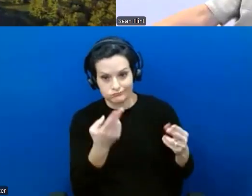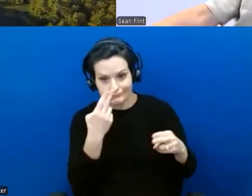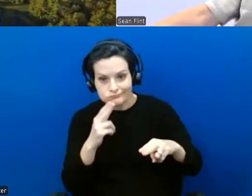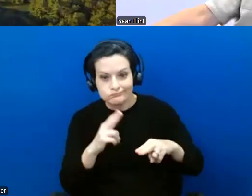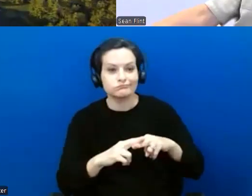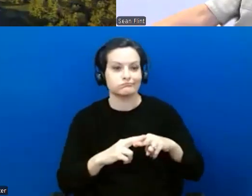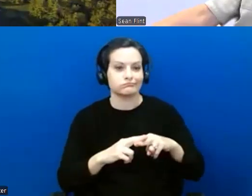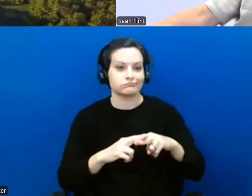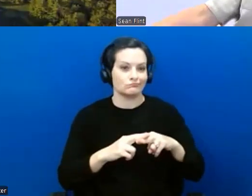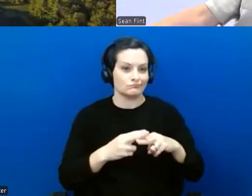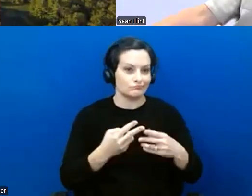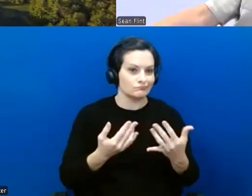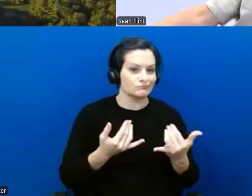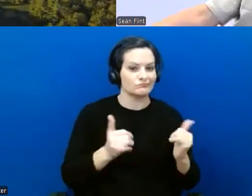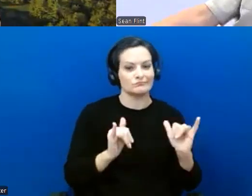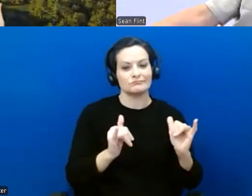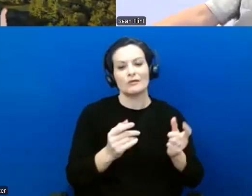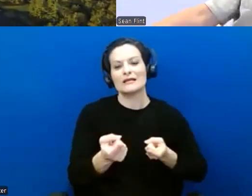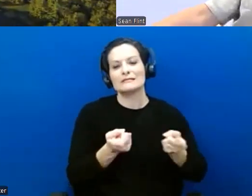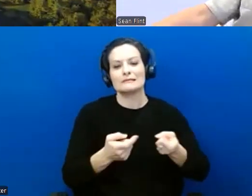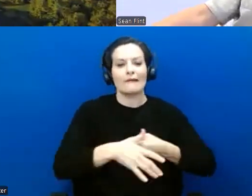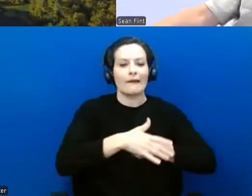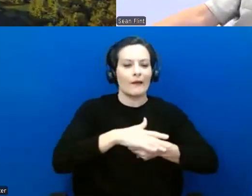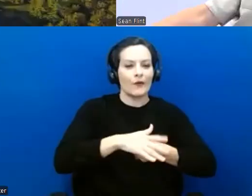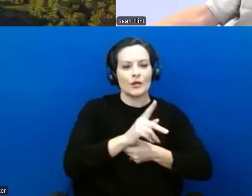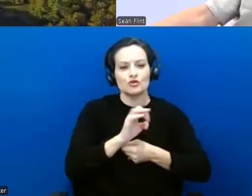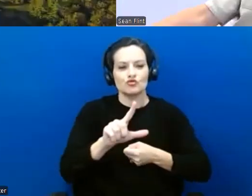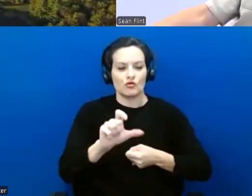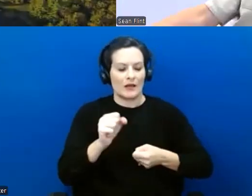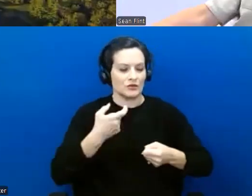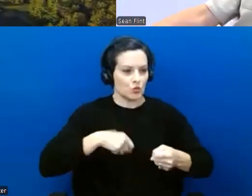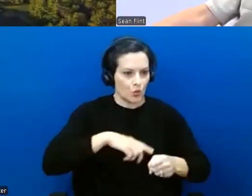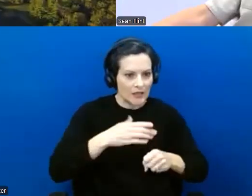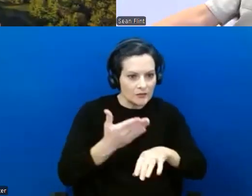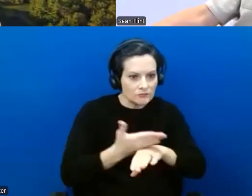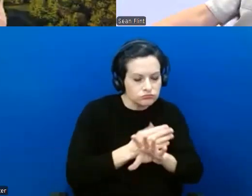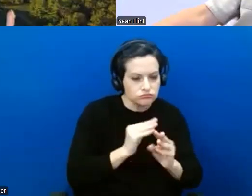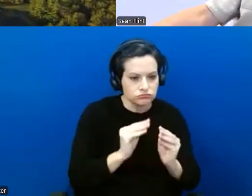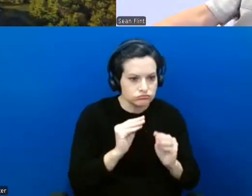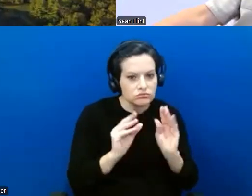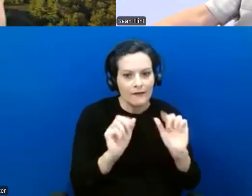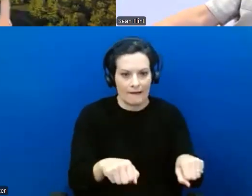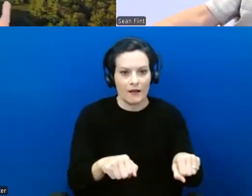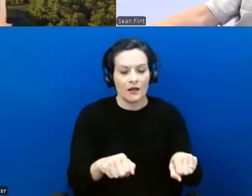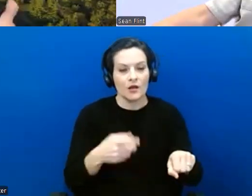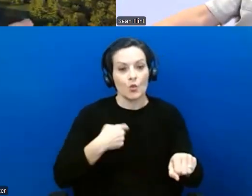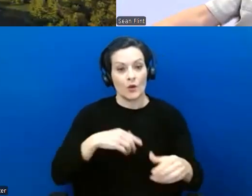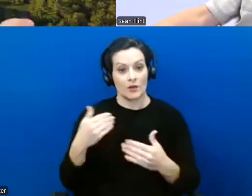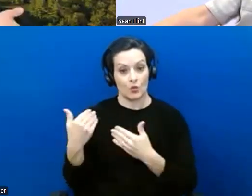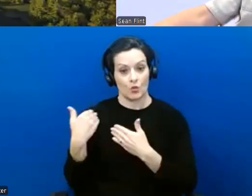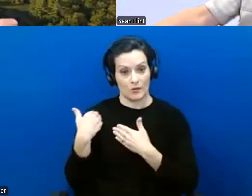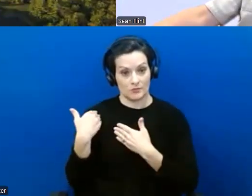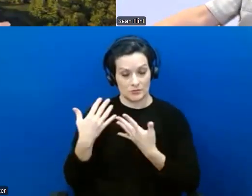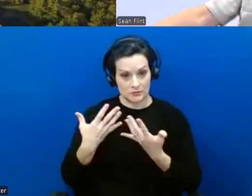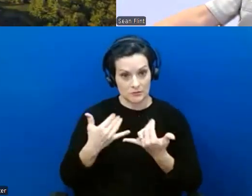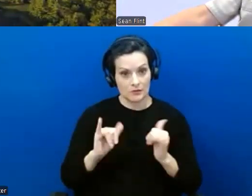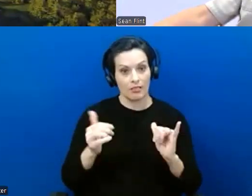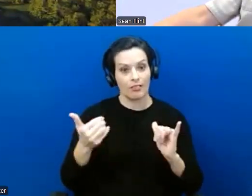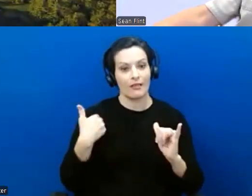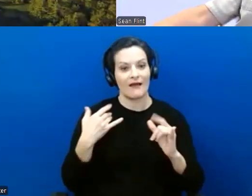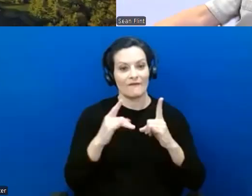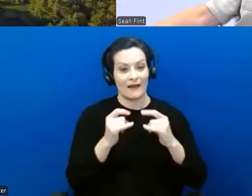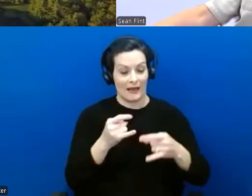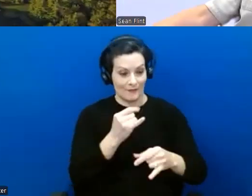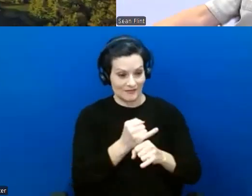still maintain ski slopes and trails along riverways? Can we responsibly still have these campsites and